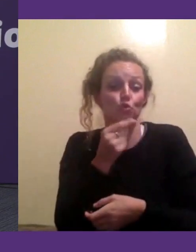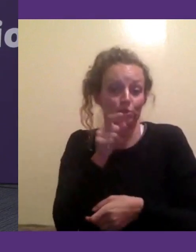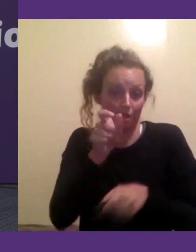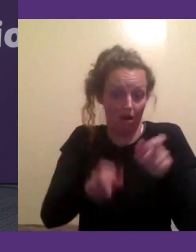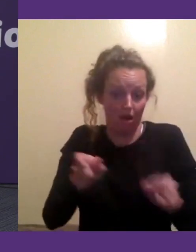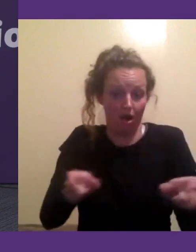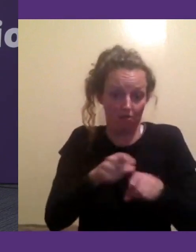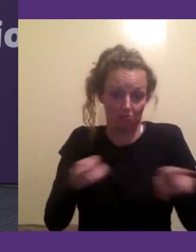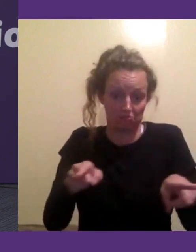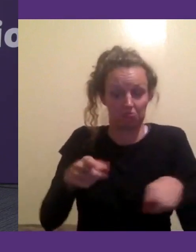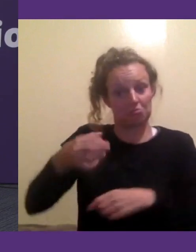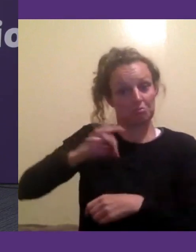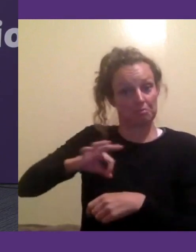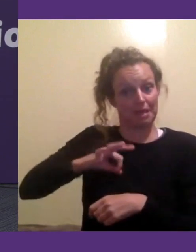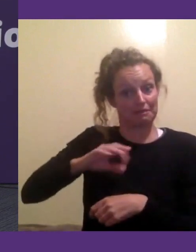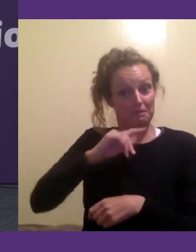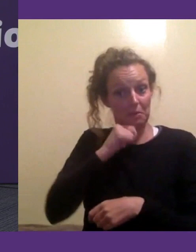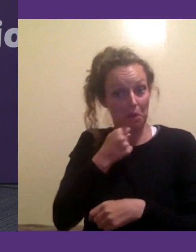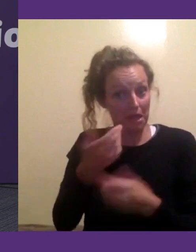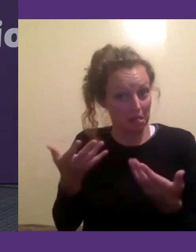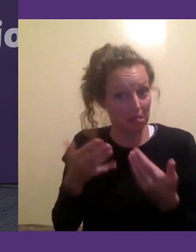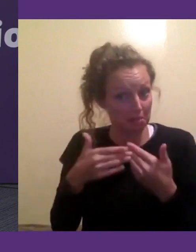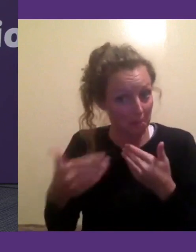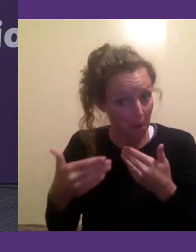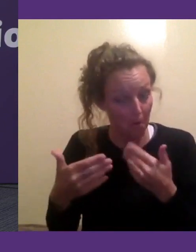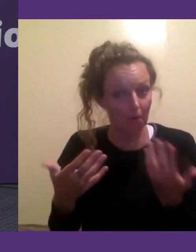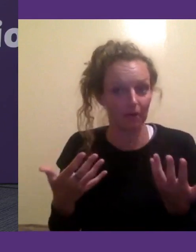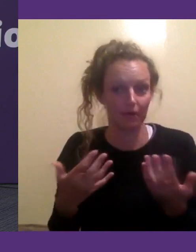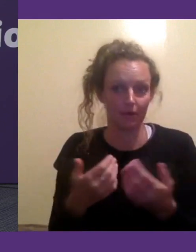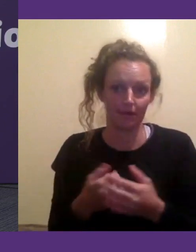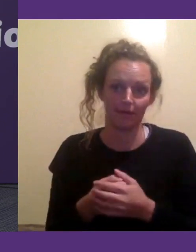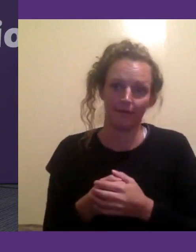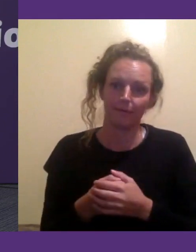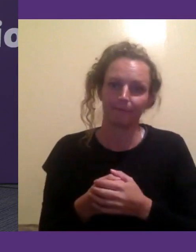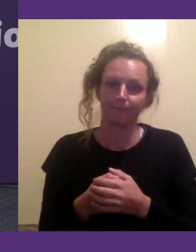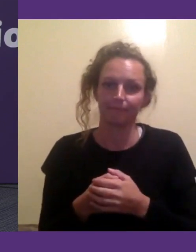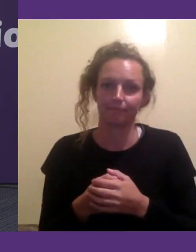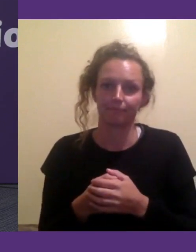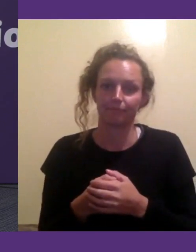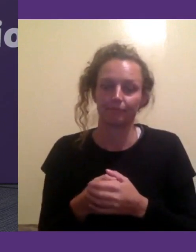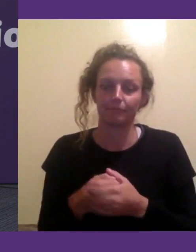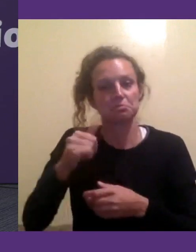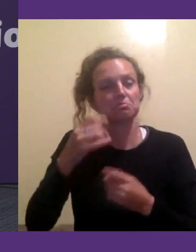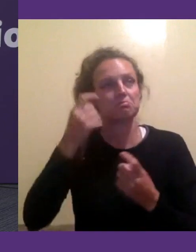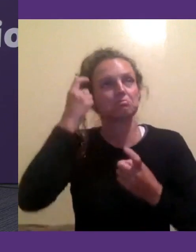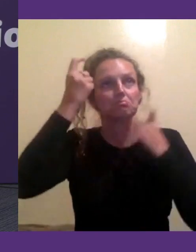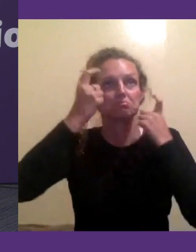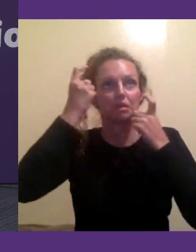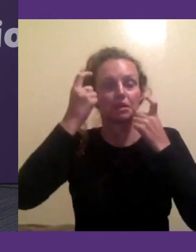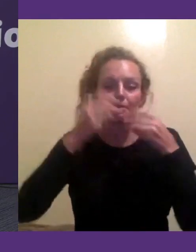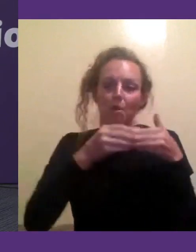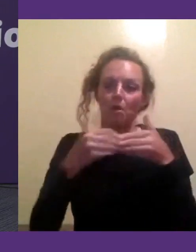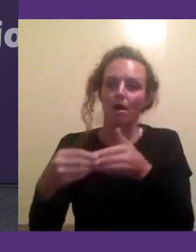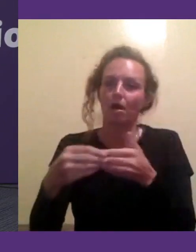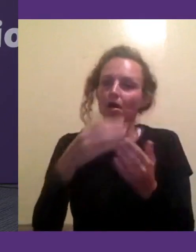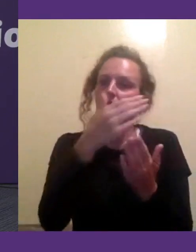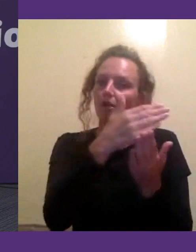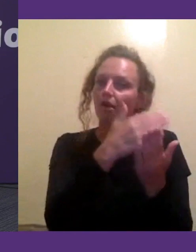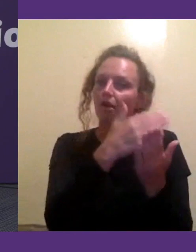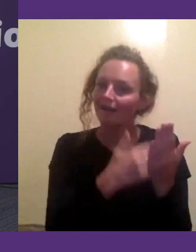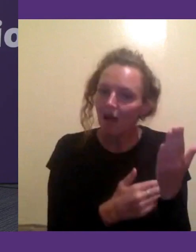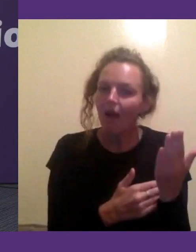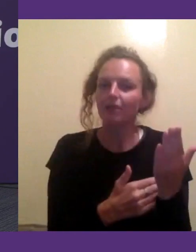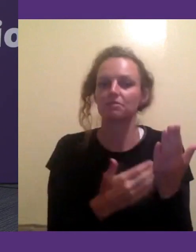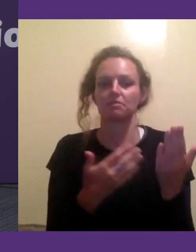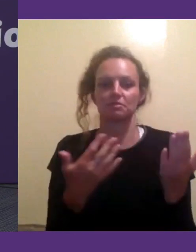that collaboration and partnership and sort of thinking about guidelines is a little bit simpler. It's like maybe less controversial or something.